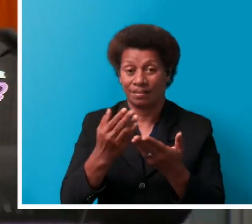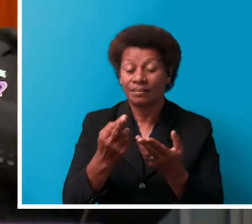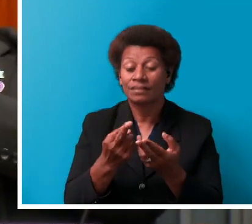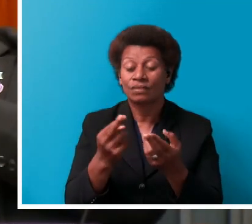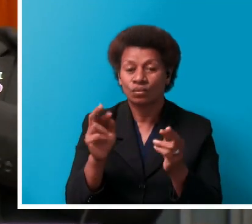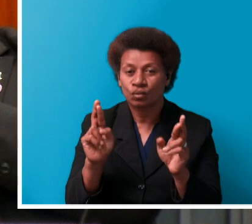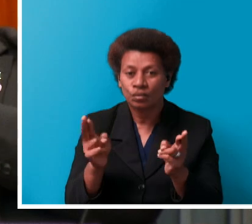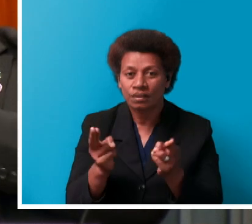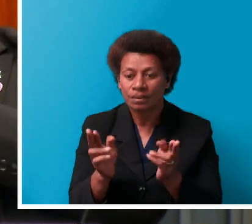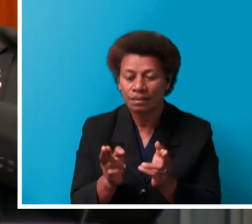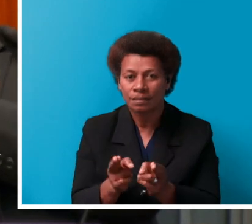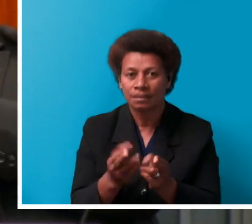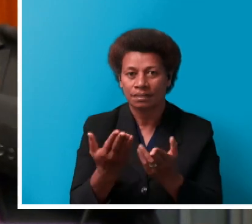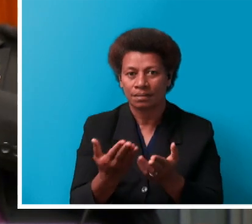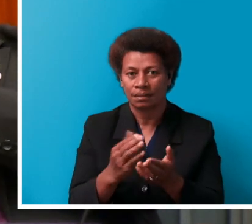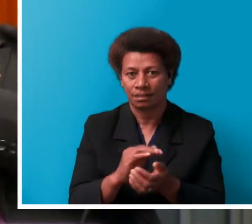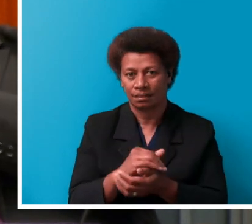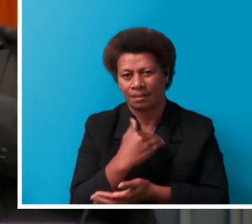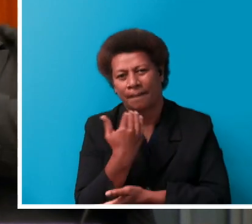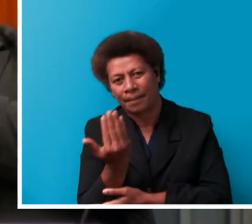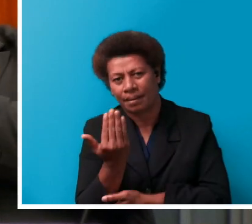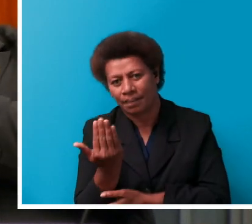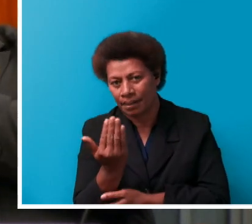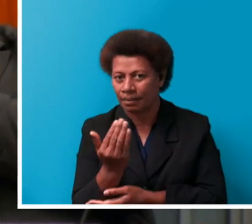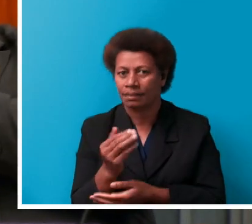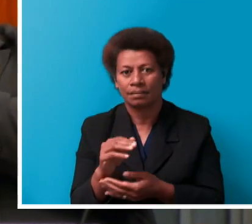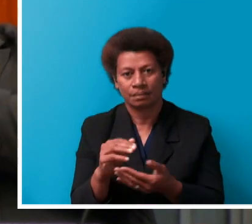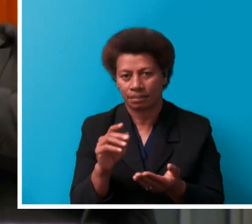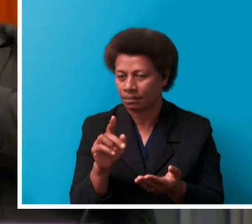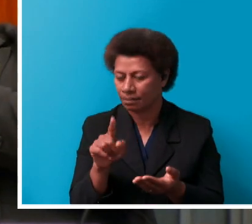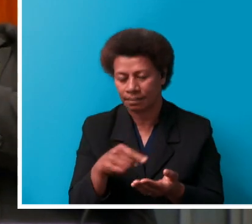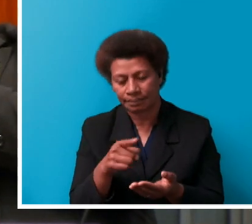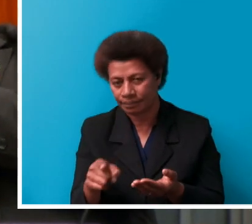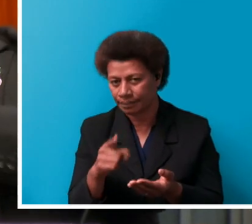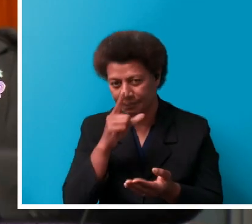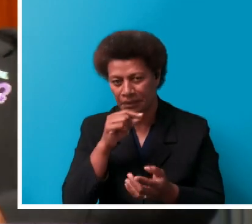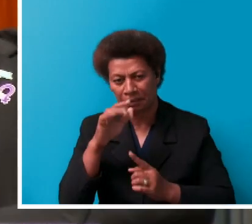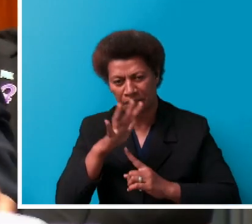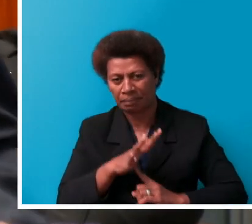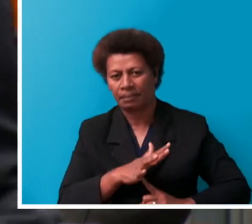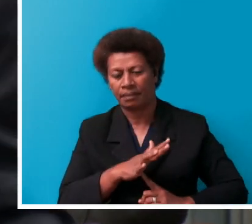the dependency mentality that can undermine the dignity of our citizens.